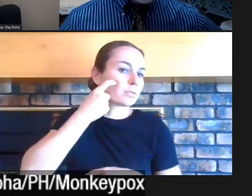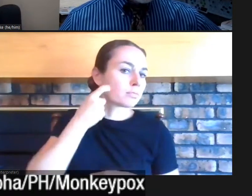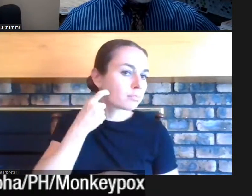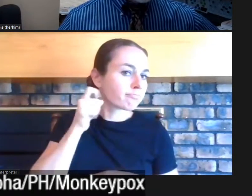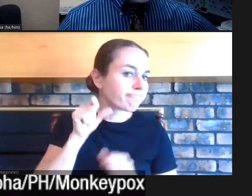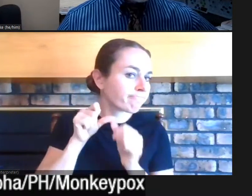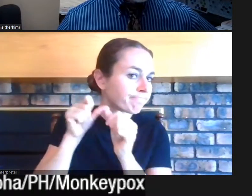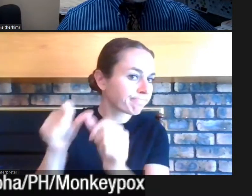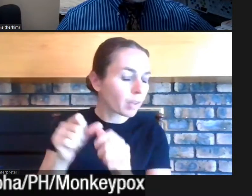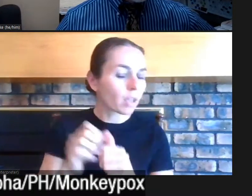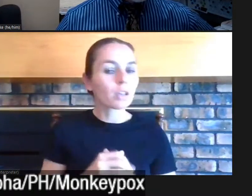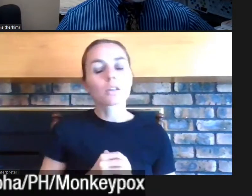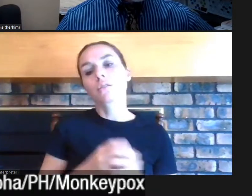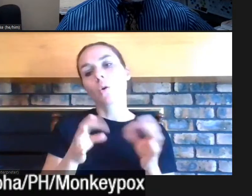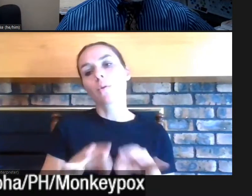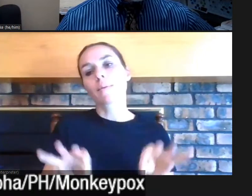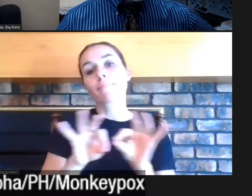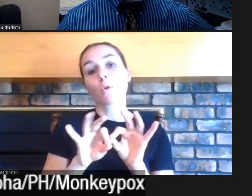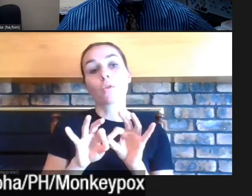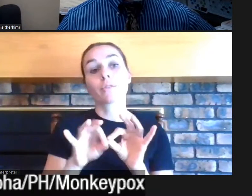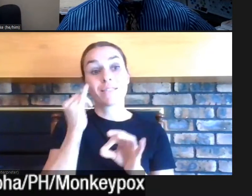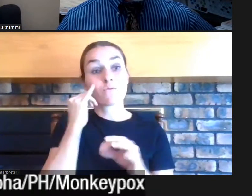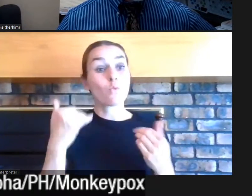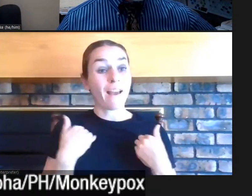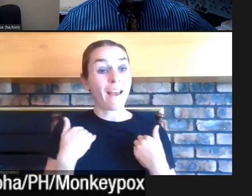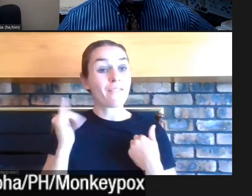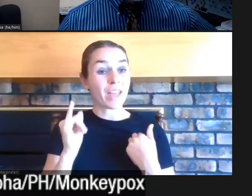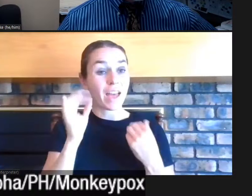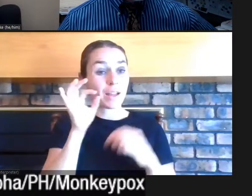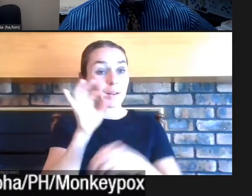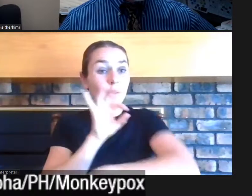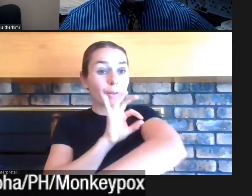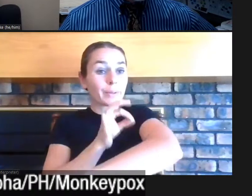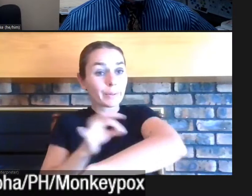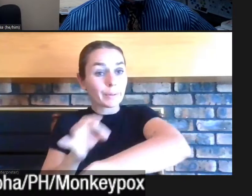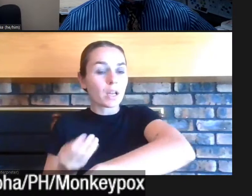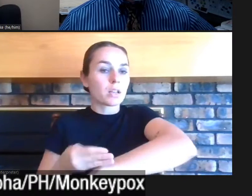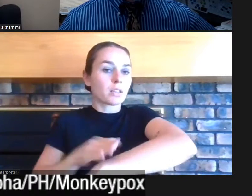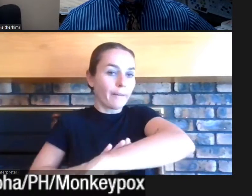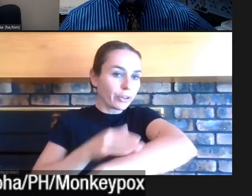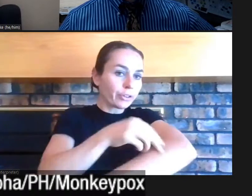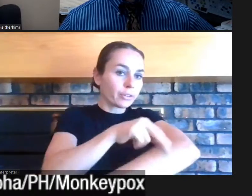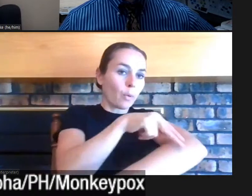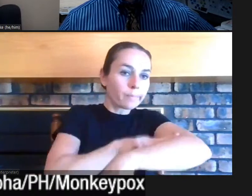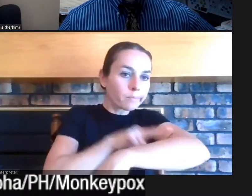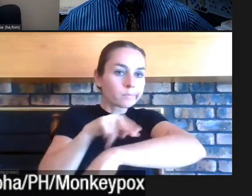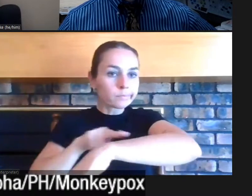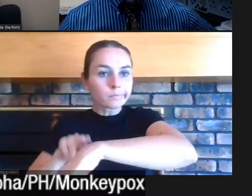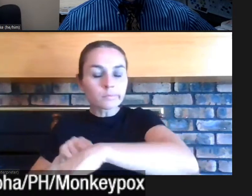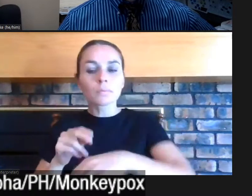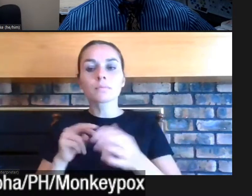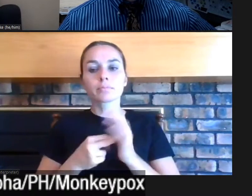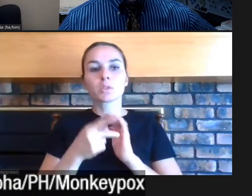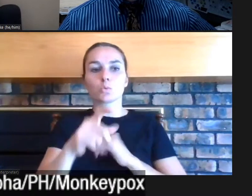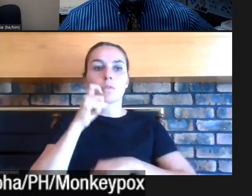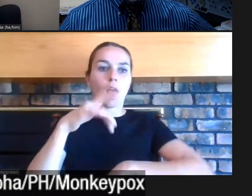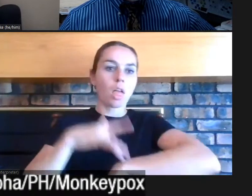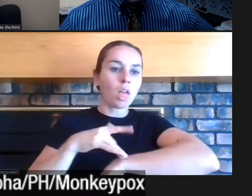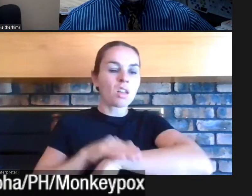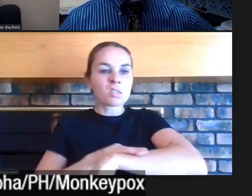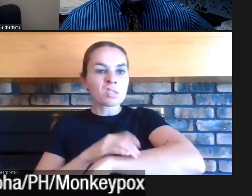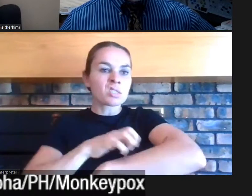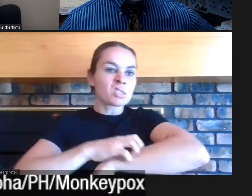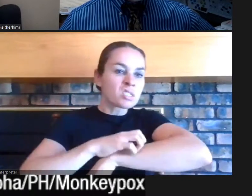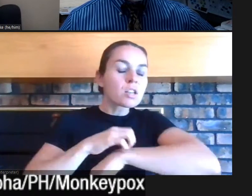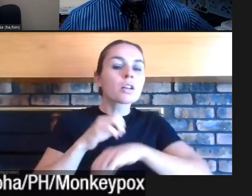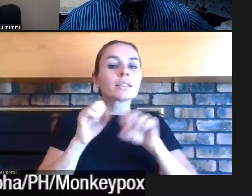so trying to keep lesions covered, not only does that reduce your kind of chances of touching it or rubbing it, it can also